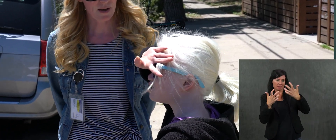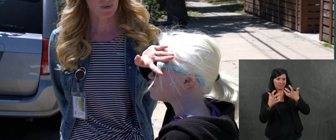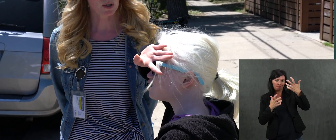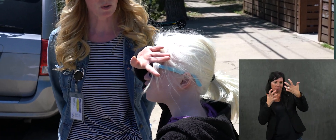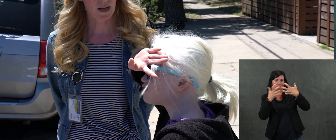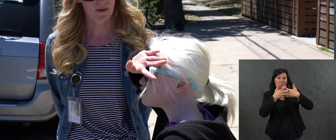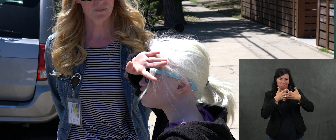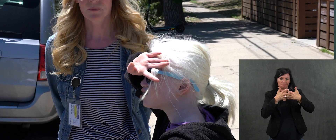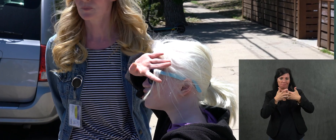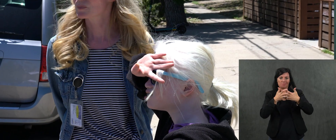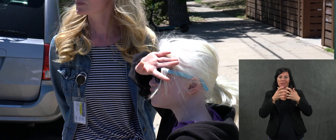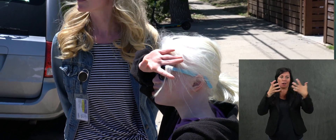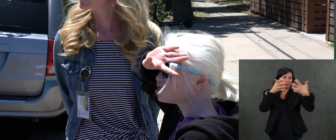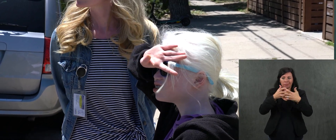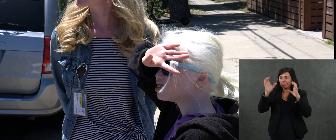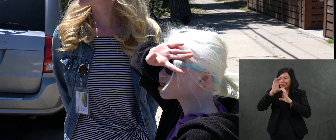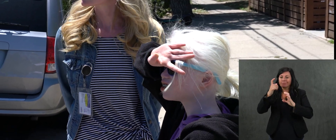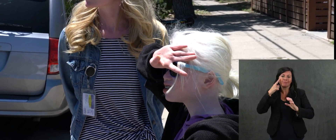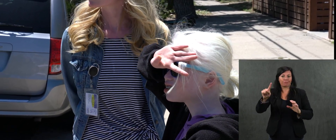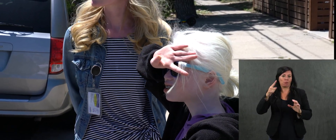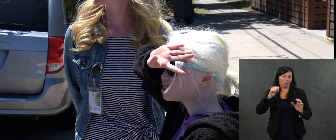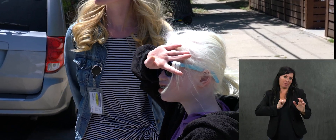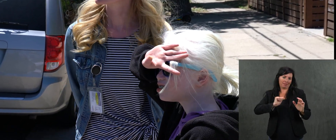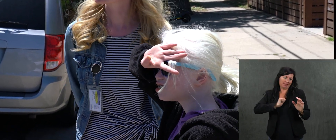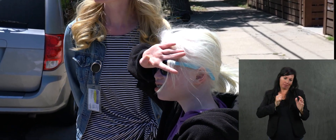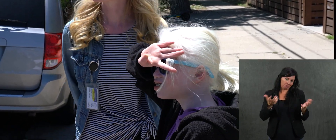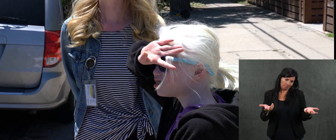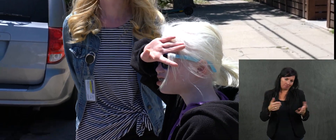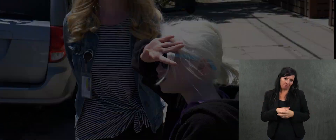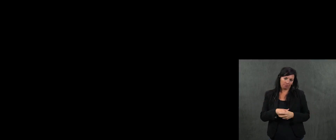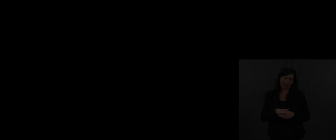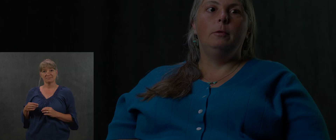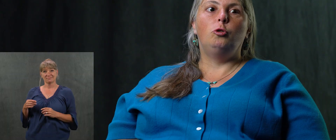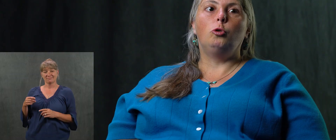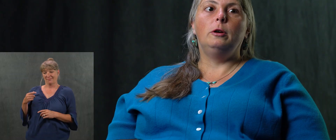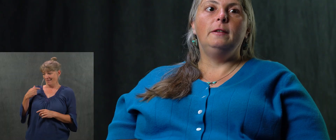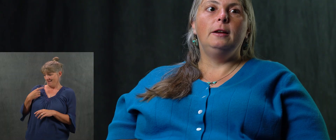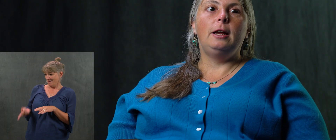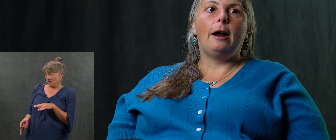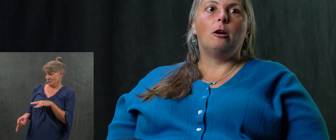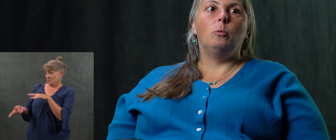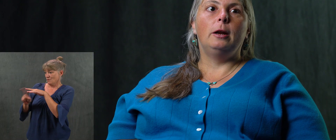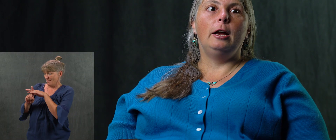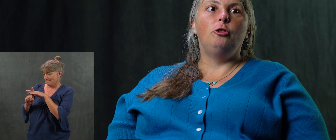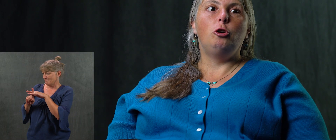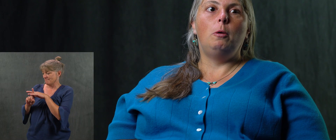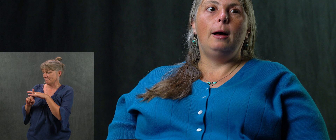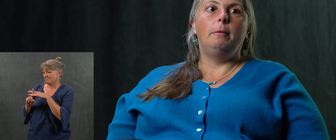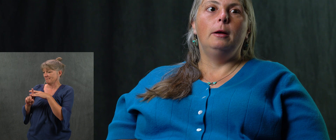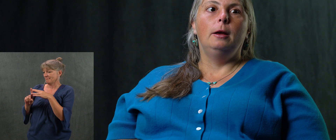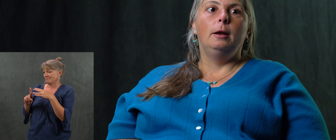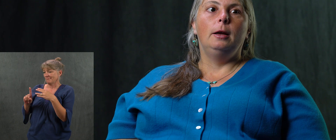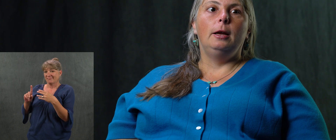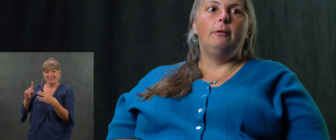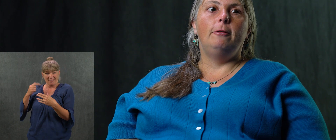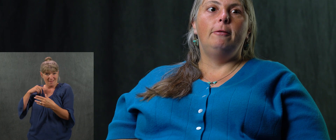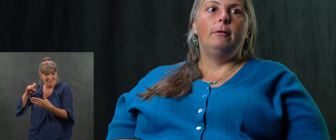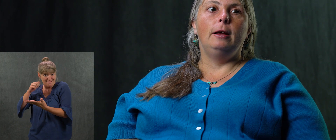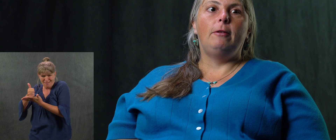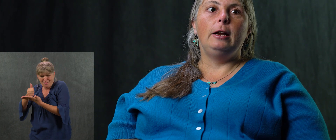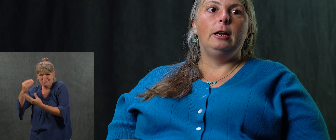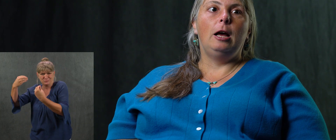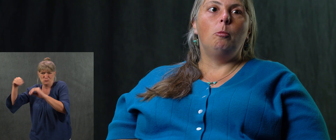and to find accommodations for myself. Robin and a student wait to cross the street. Alyssa. The store doesn't care when I show up